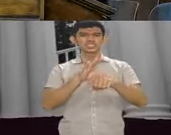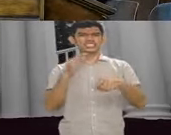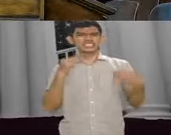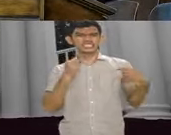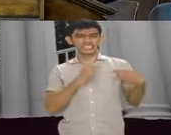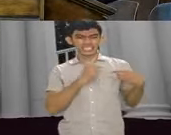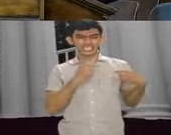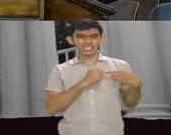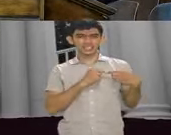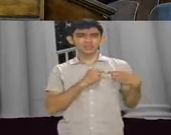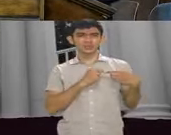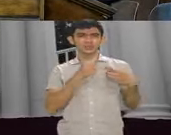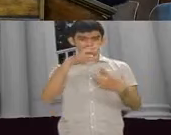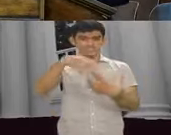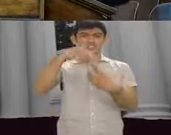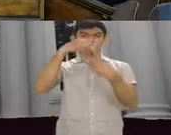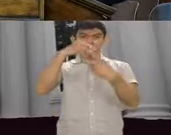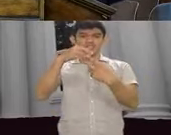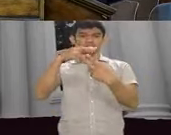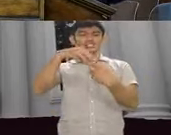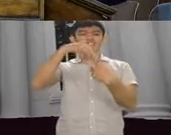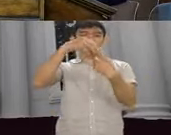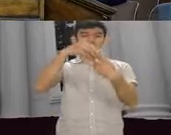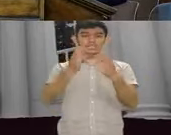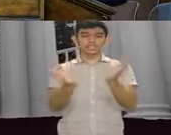kaayo. Sakit kaayo, di ba?